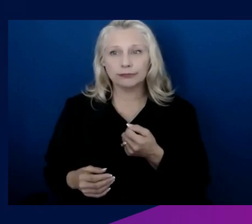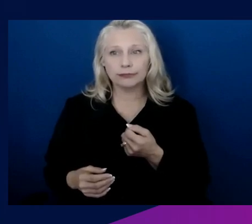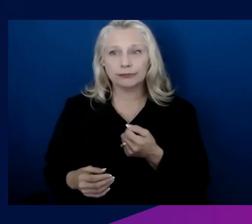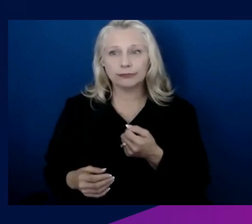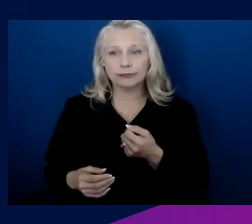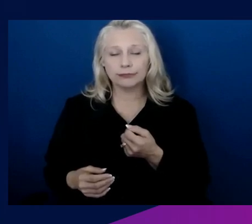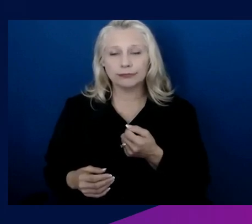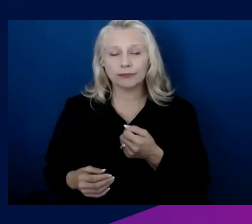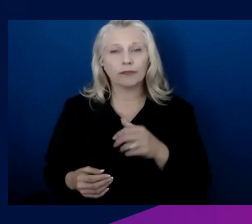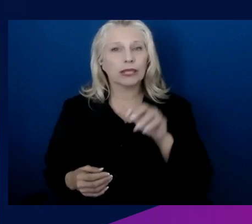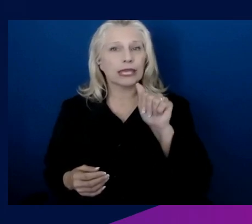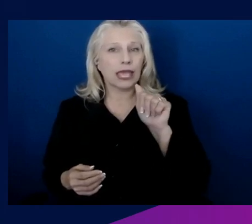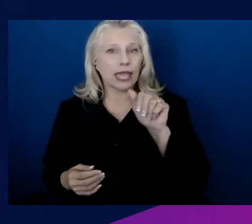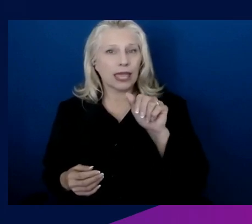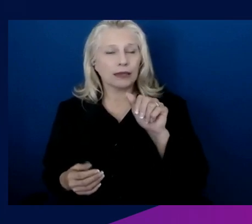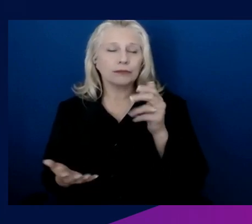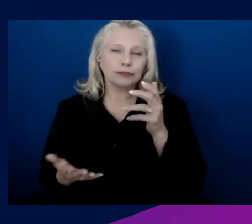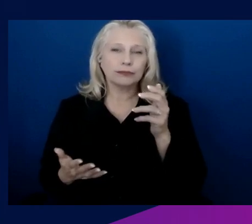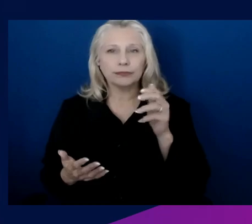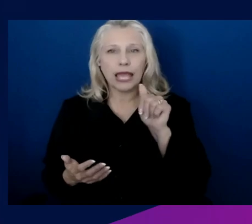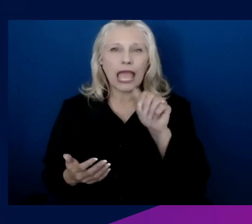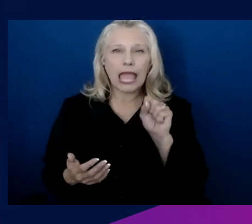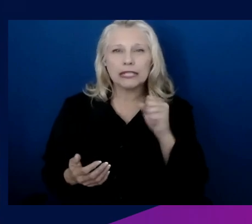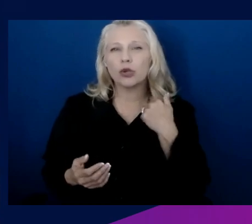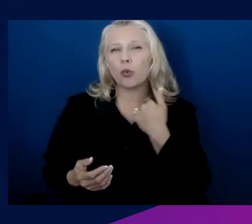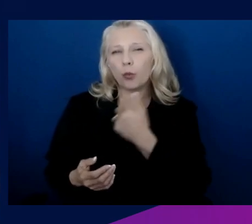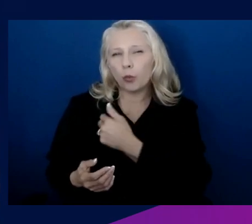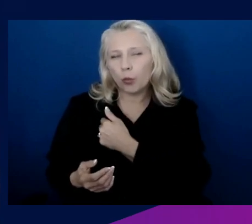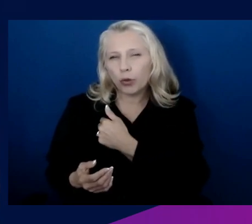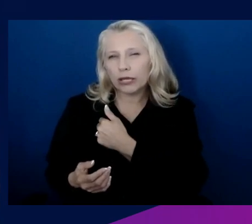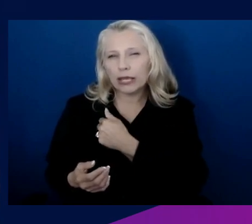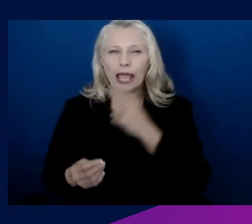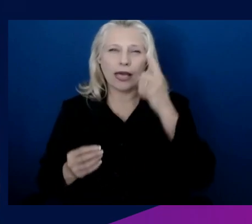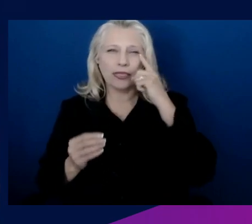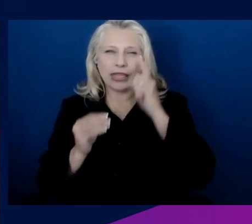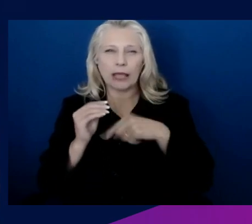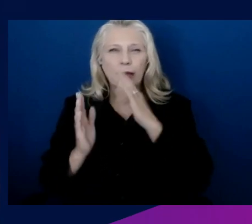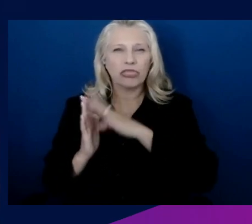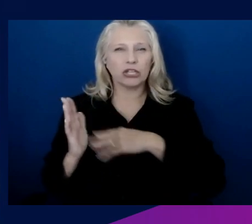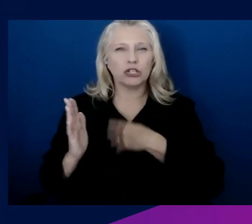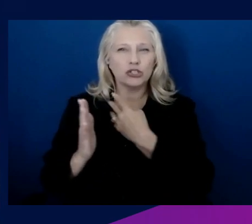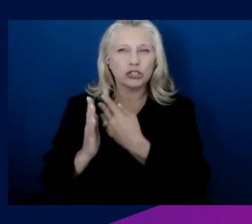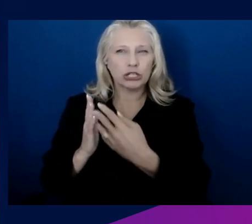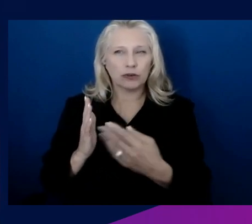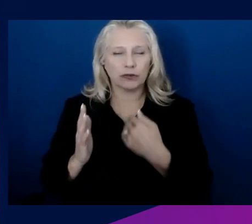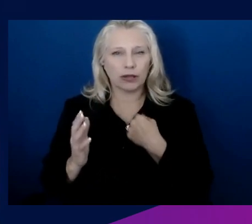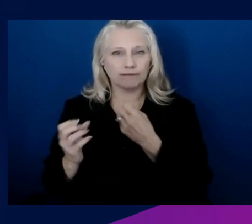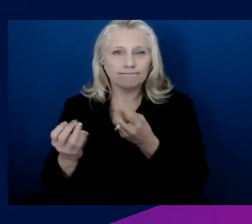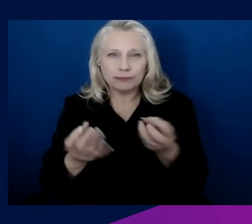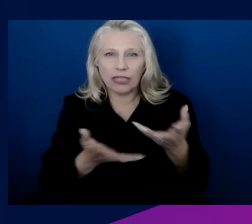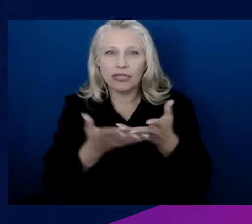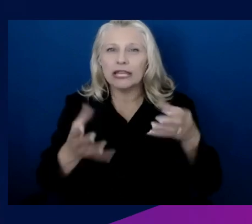as we think about the agenda, we have a very rich agenda that has